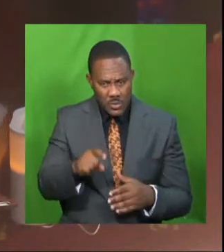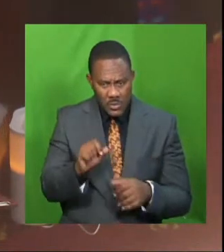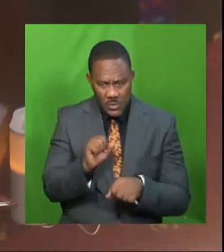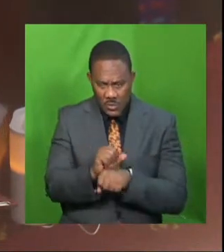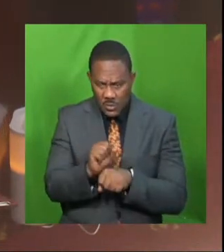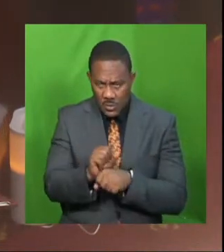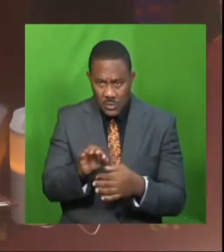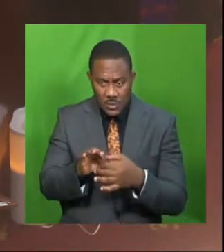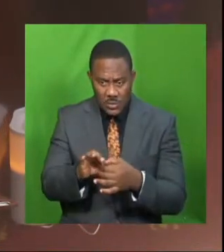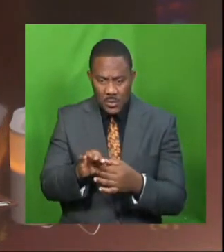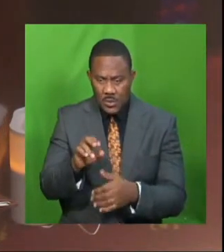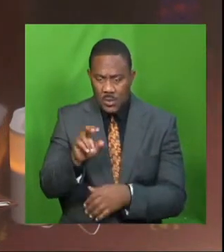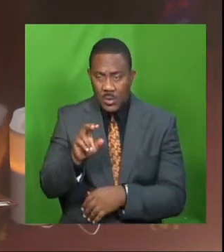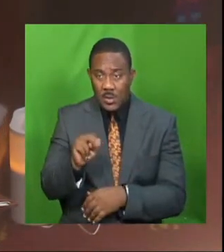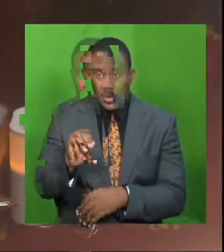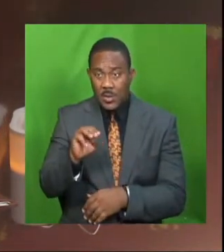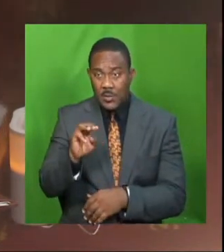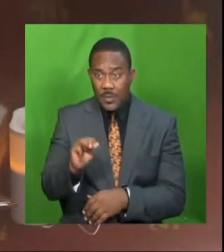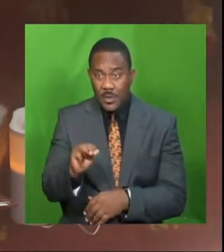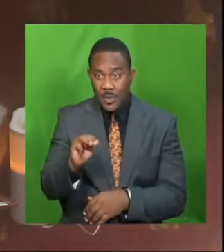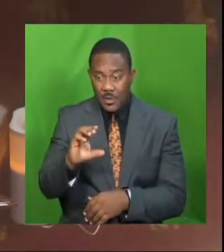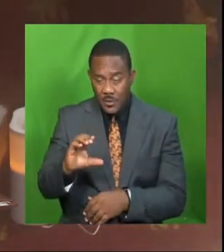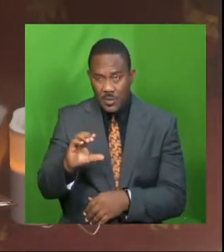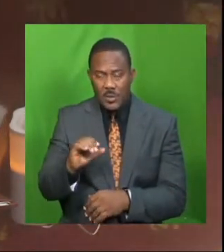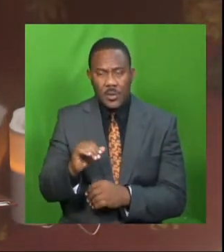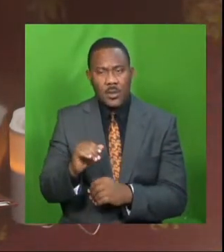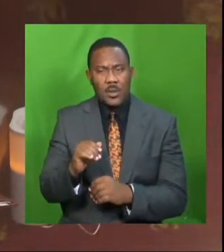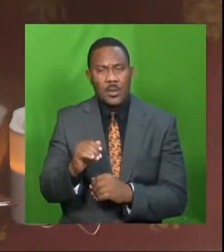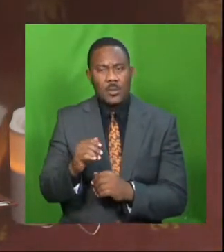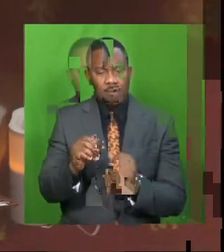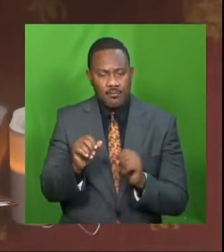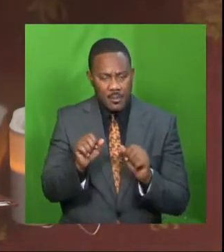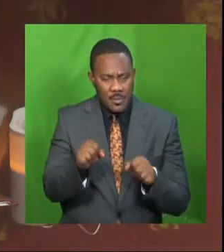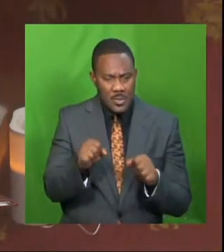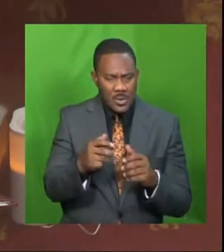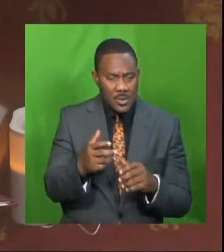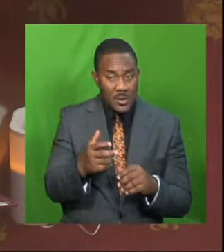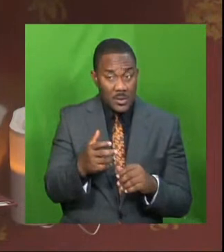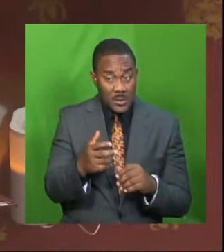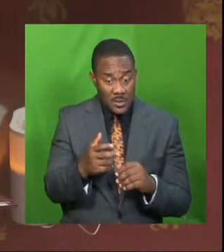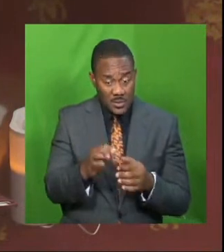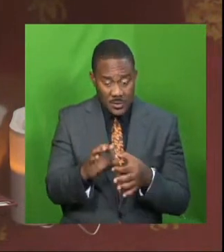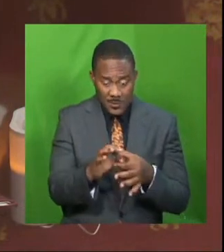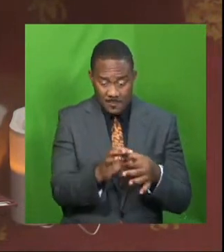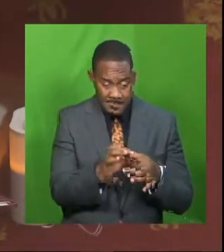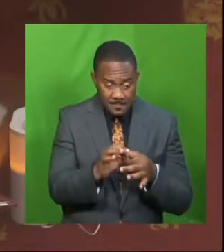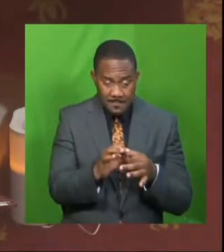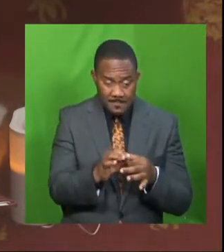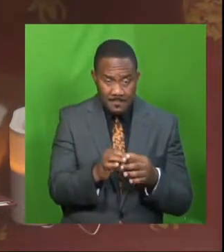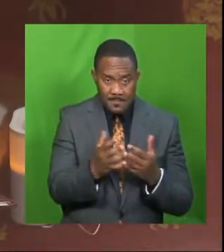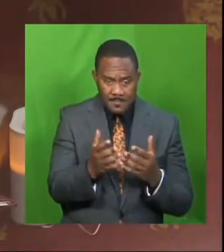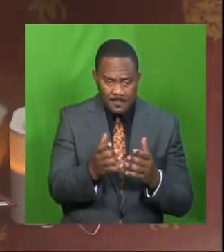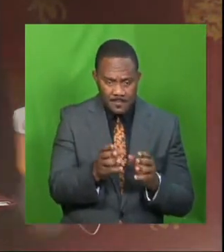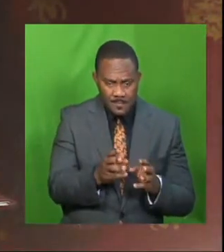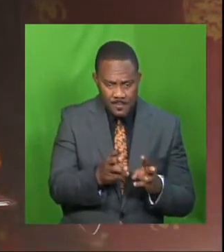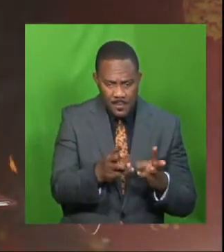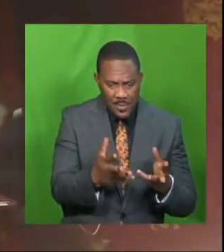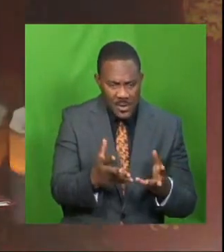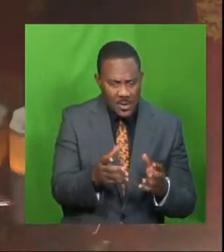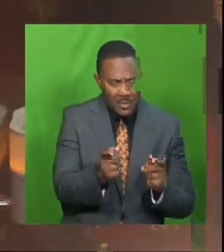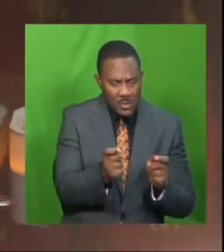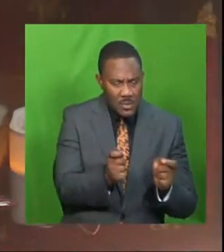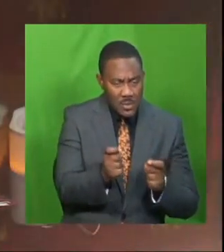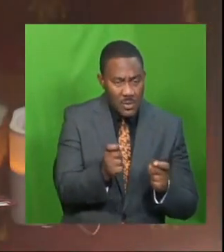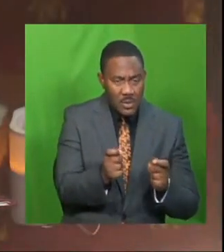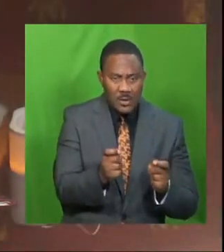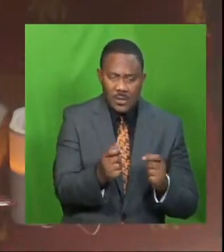the National Media Commission to deepen the execution of the coordinated mechanism on the safety of journalists, which deals with the